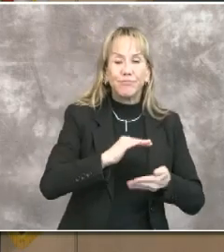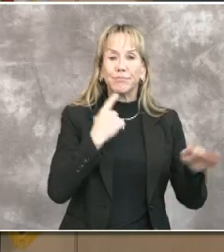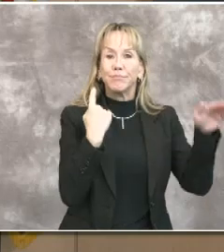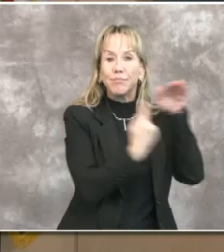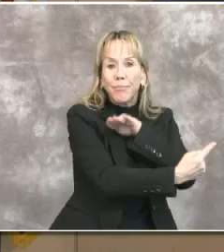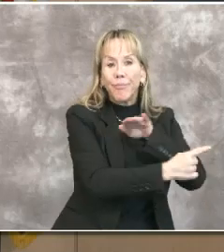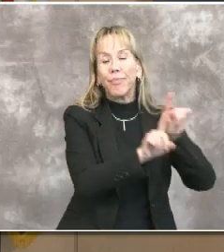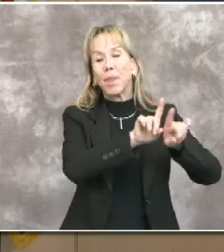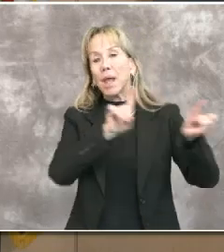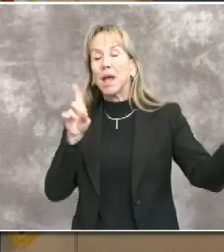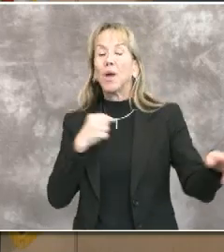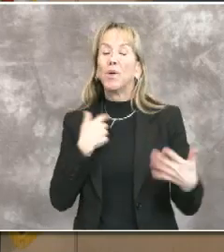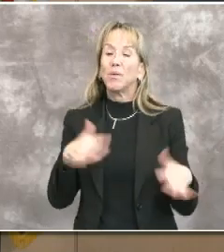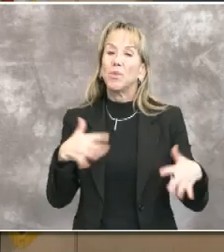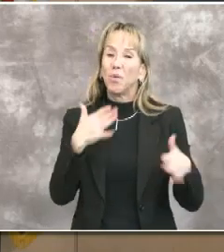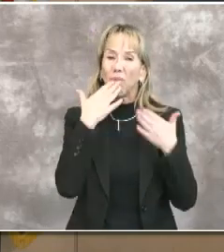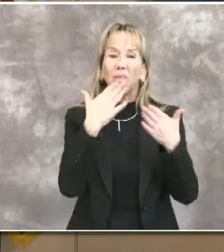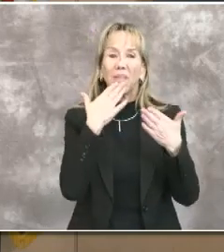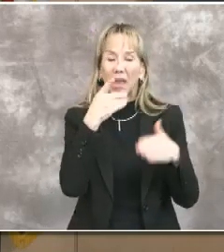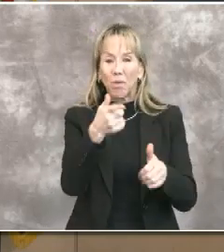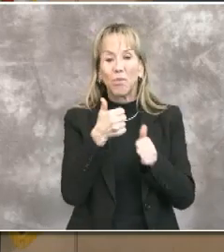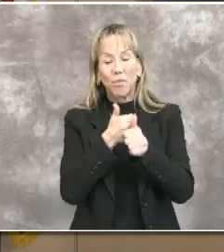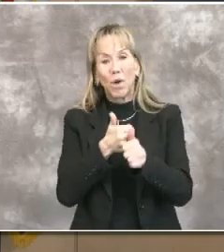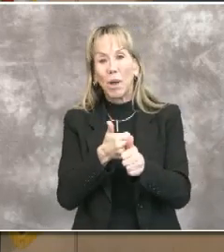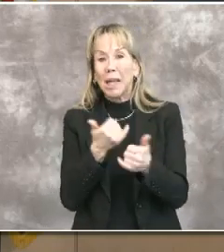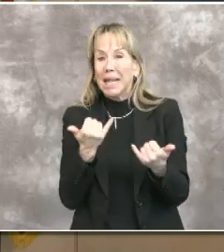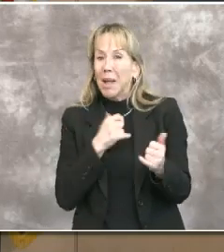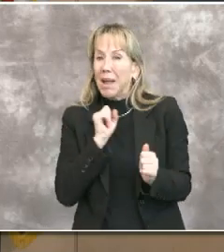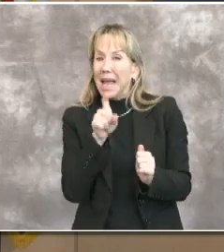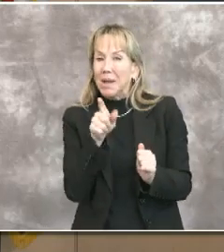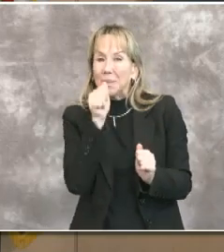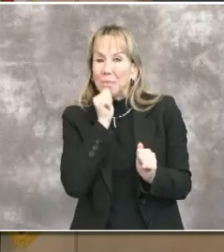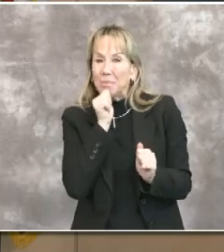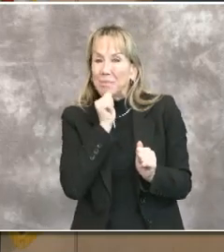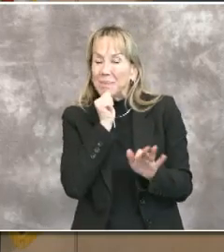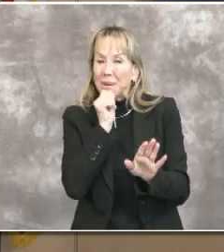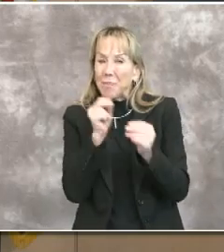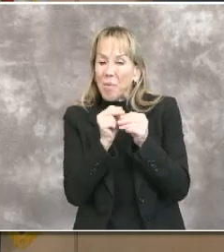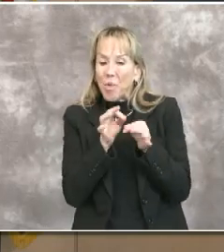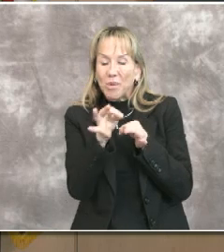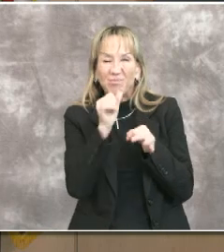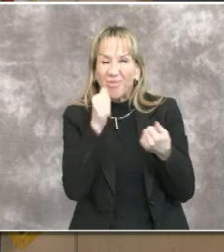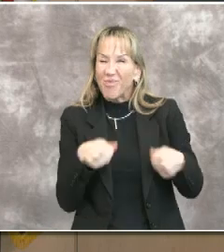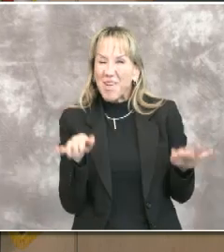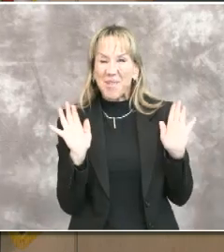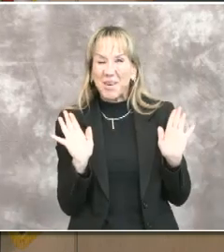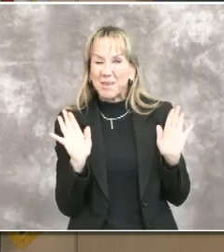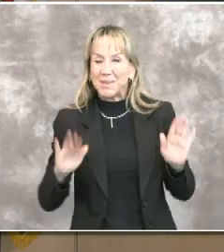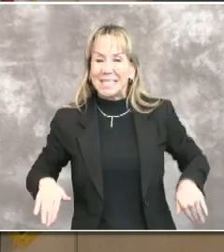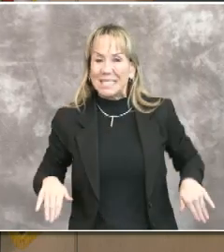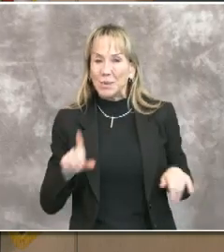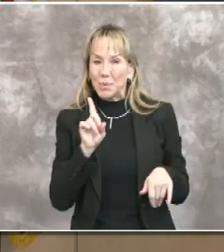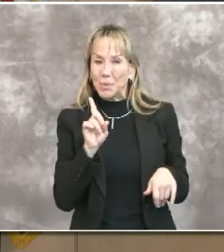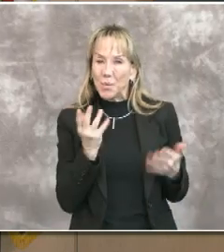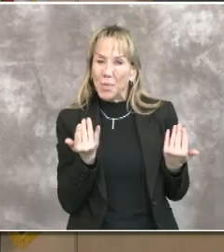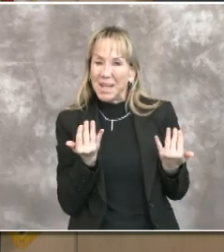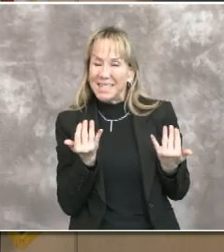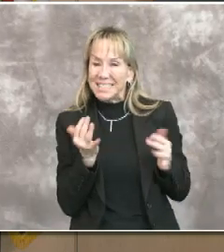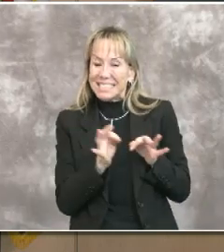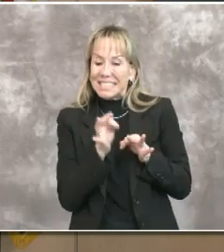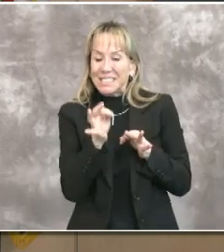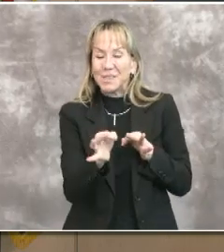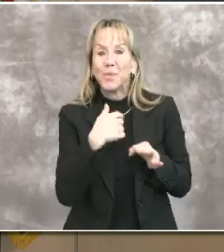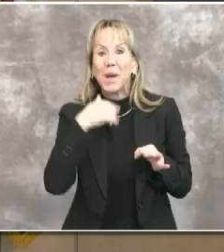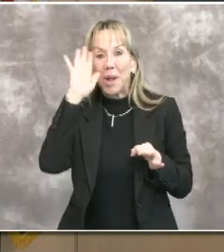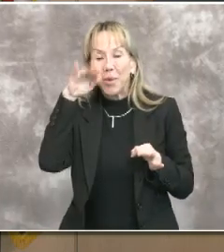Now we're asking you to stay just a little bit longer for a short period of time until we get over this hump and we